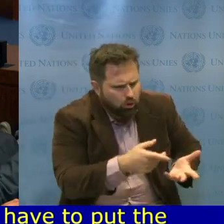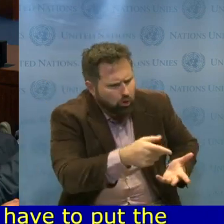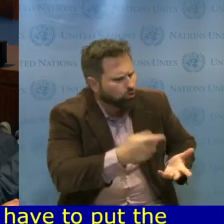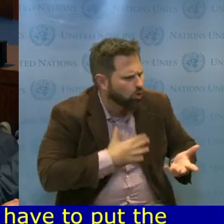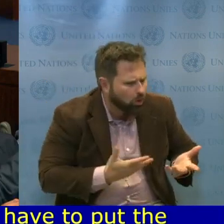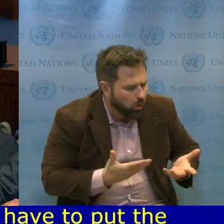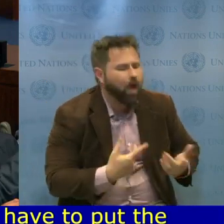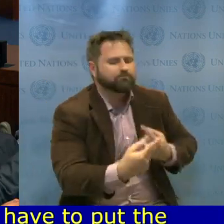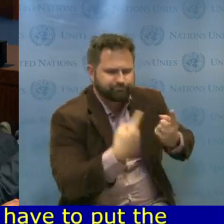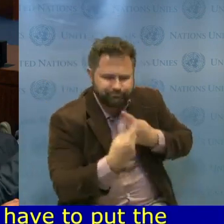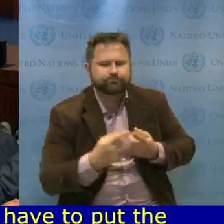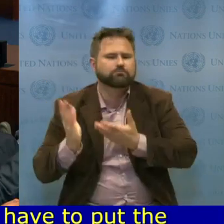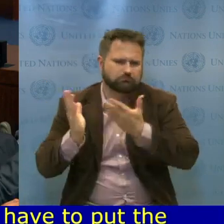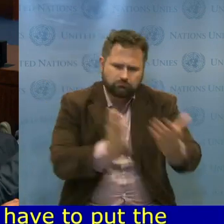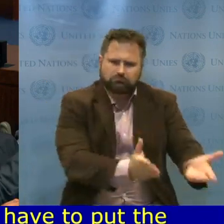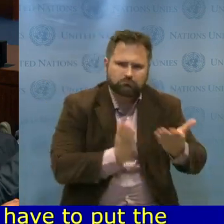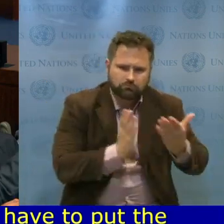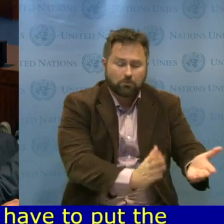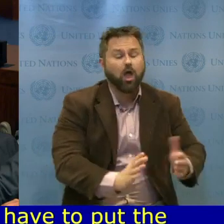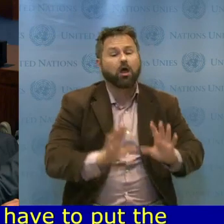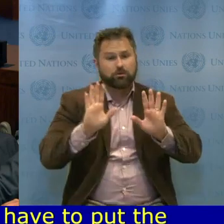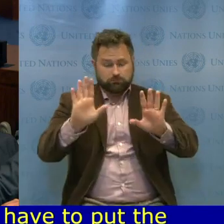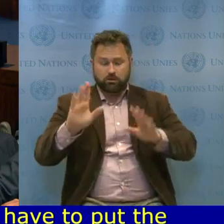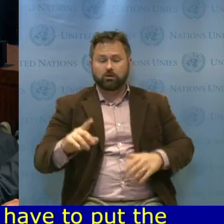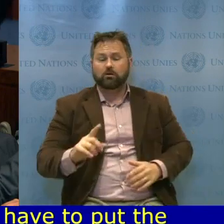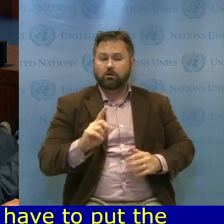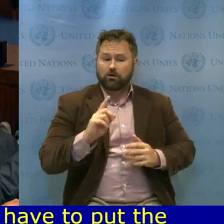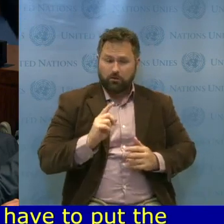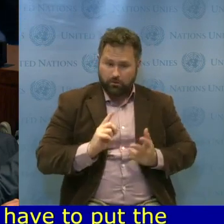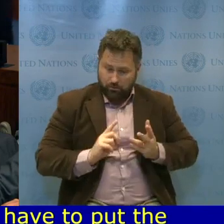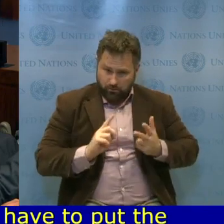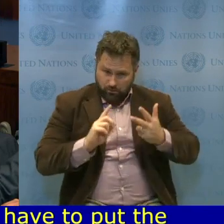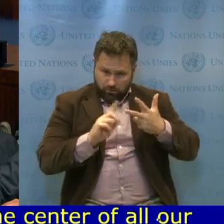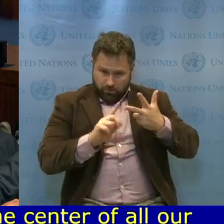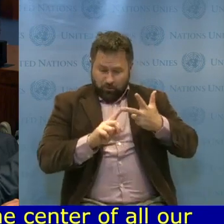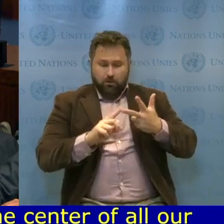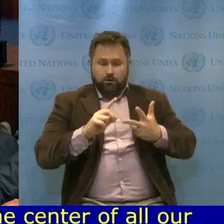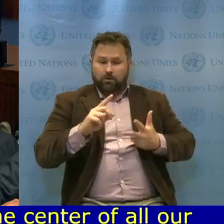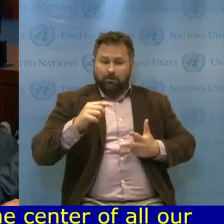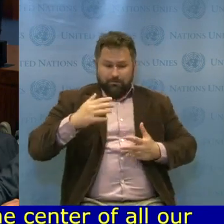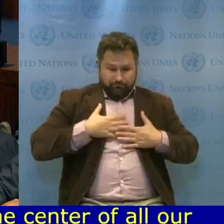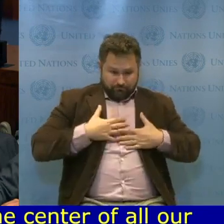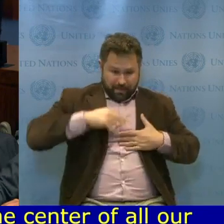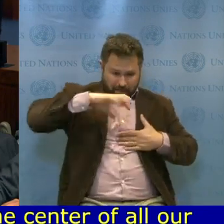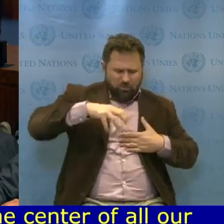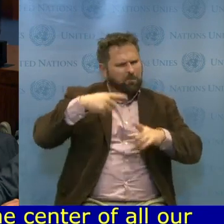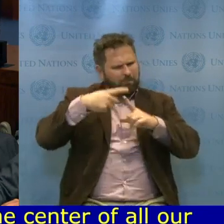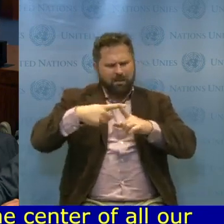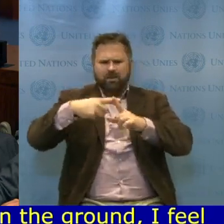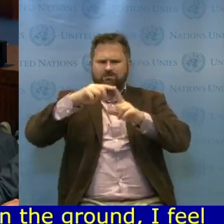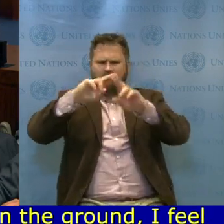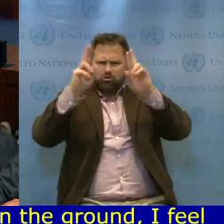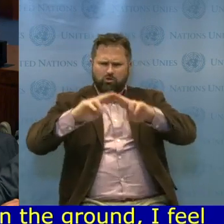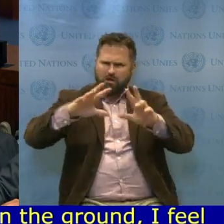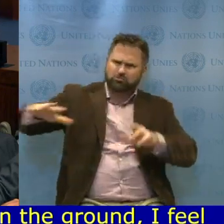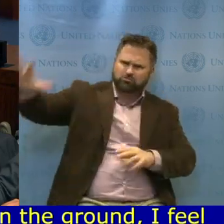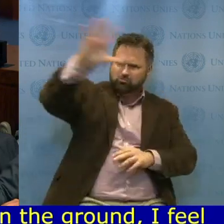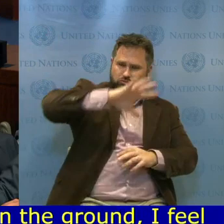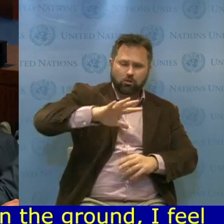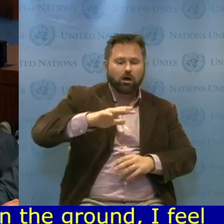strongly, and this has got to happen both in our own countries but also internationally, that all nurses, all